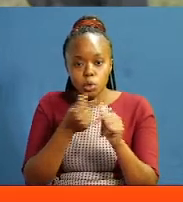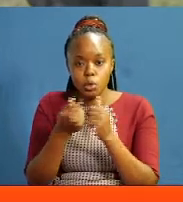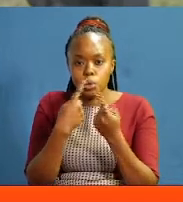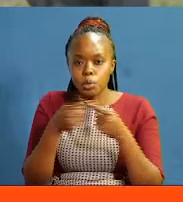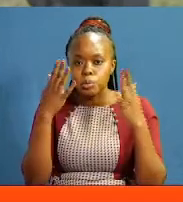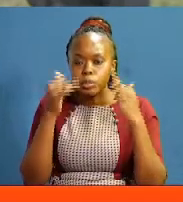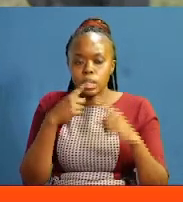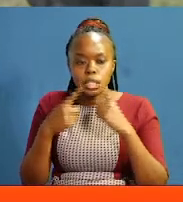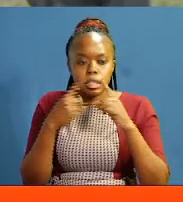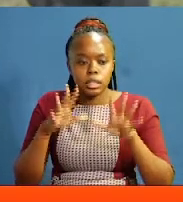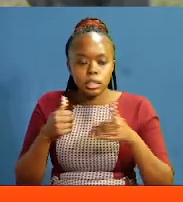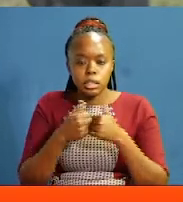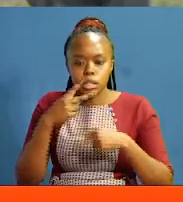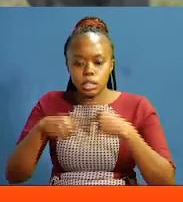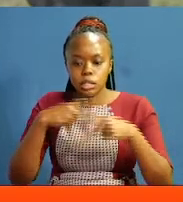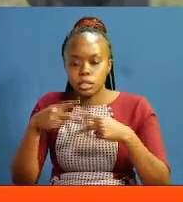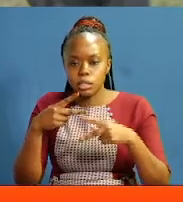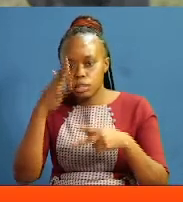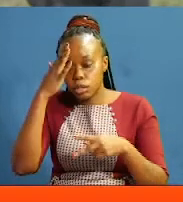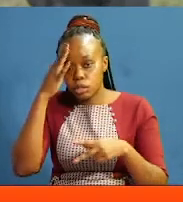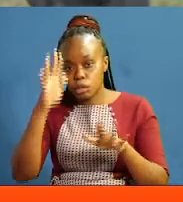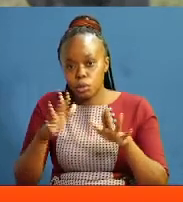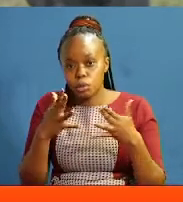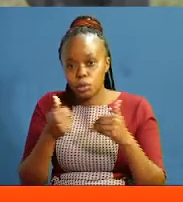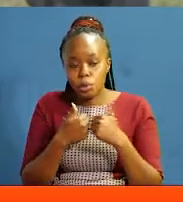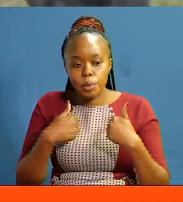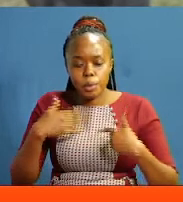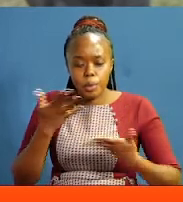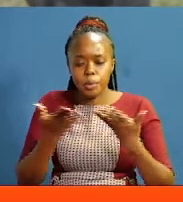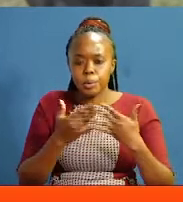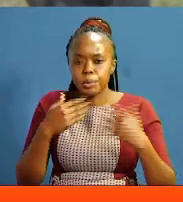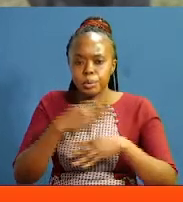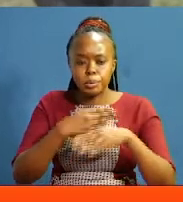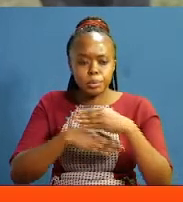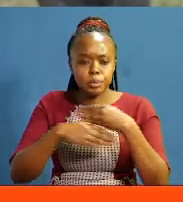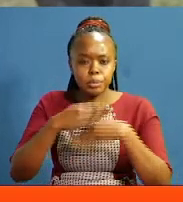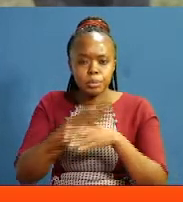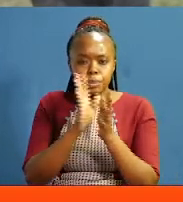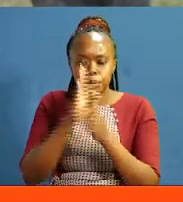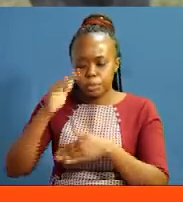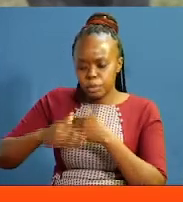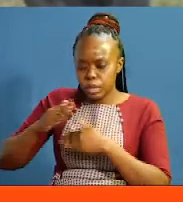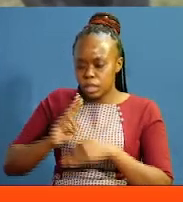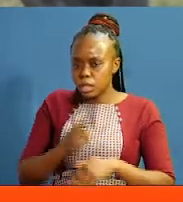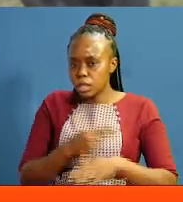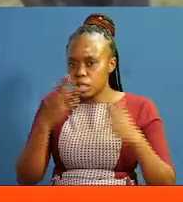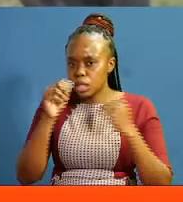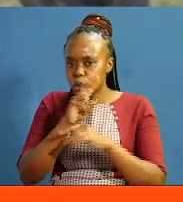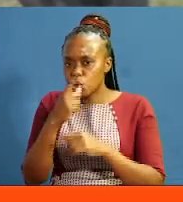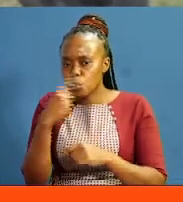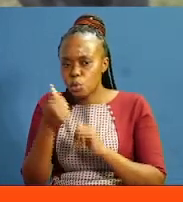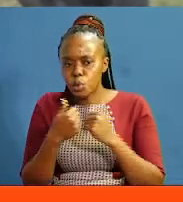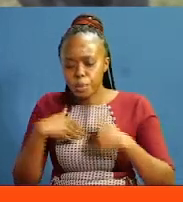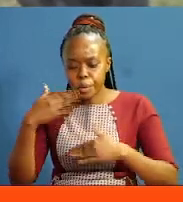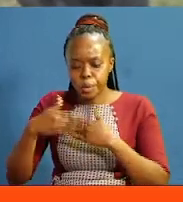Lakini sasa vile walisema ati kuna processor sijui kuna viwanda wamejenga karibu na sisi. Na sasa mimi huwa nasikia tu ile